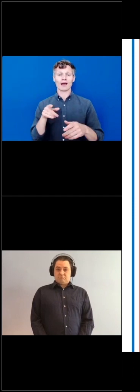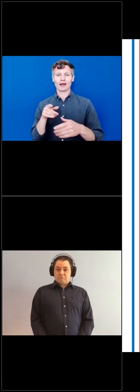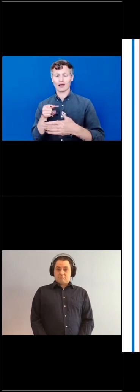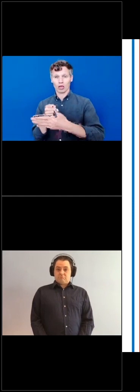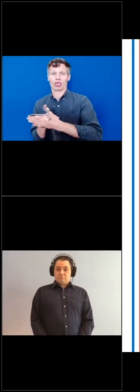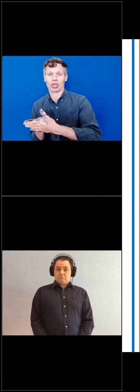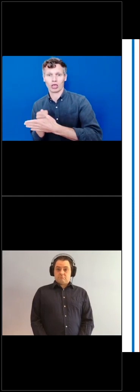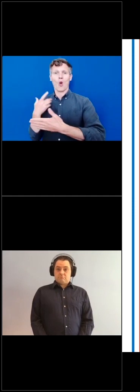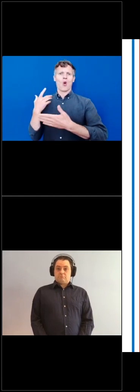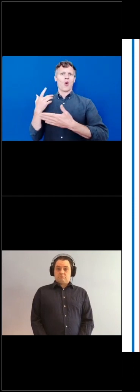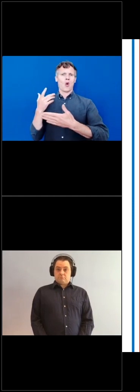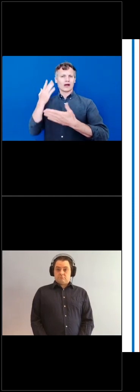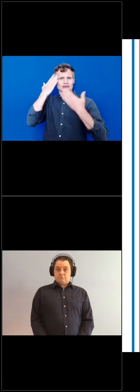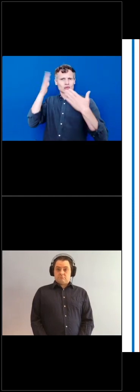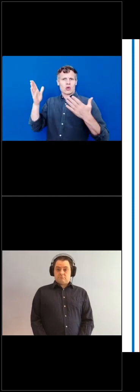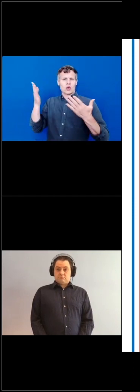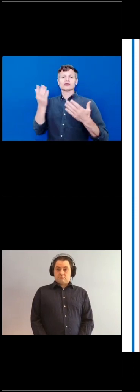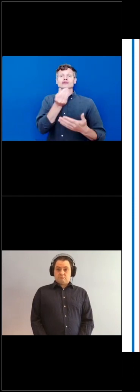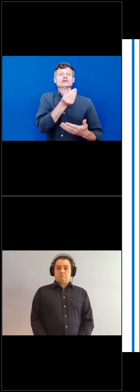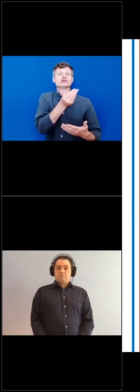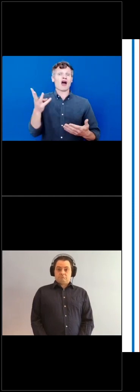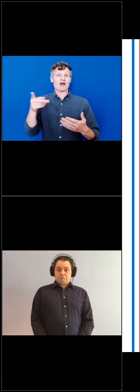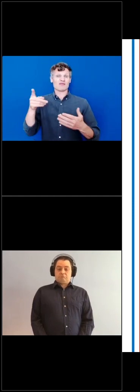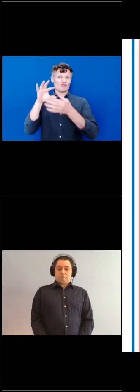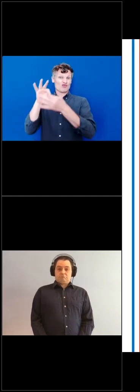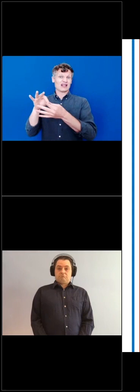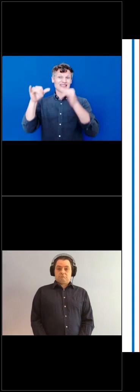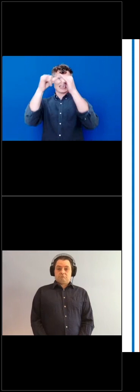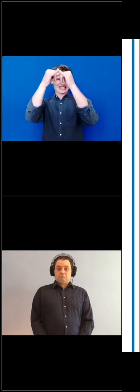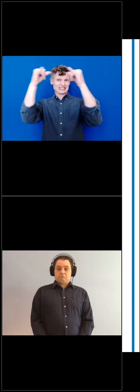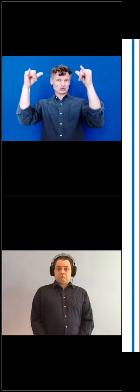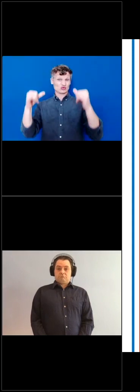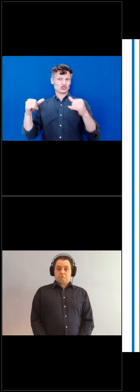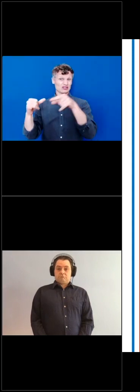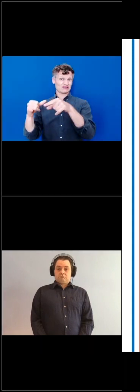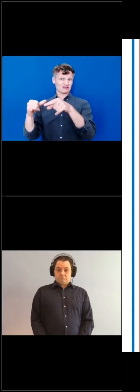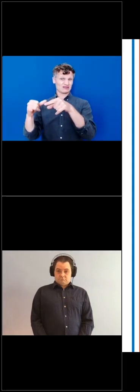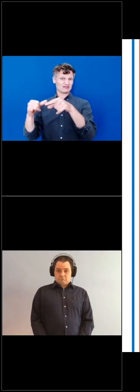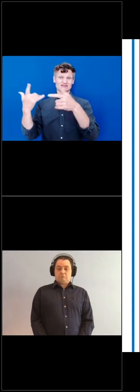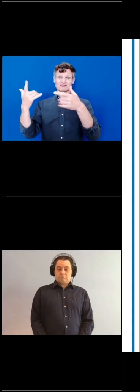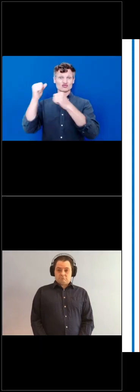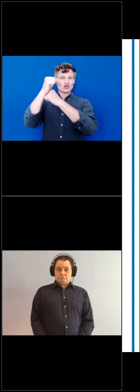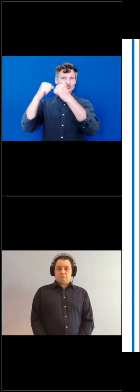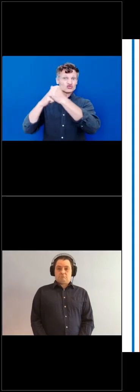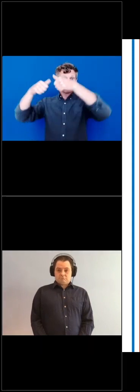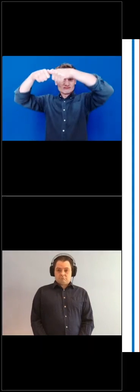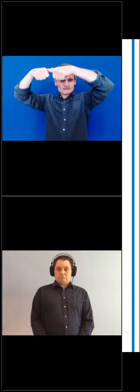institutional, which are like when you look on the discriminatory policies, issues